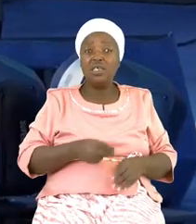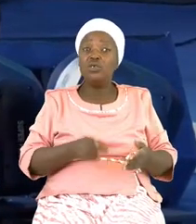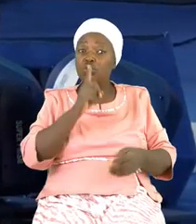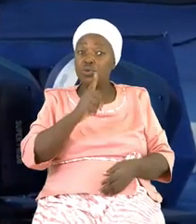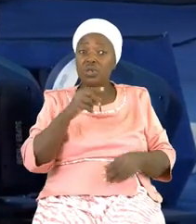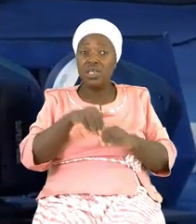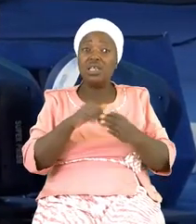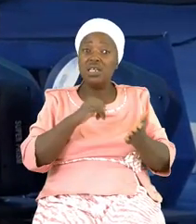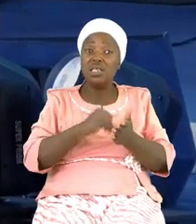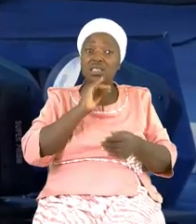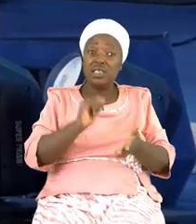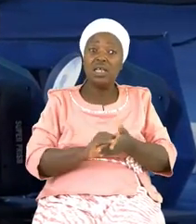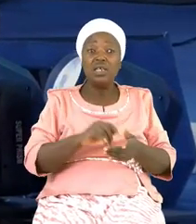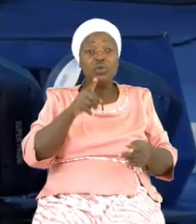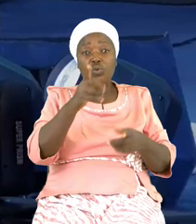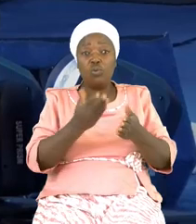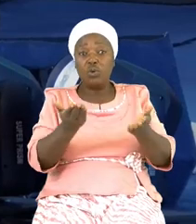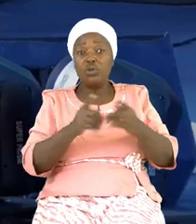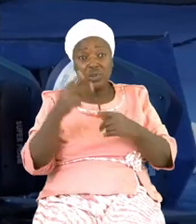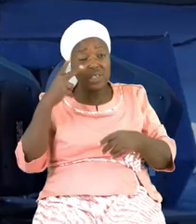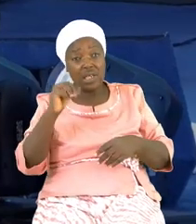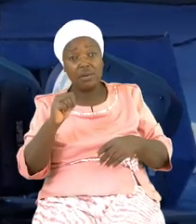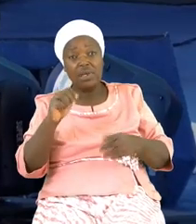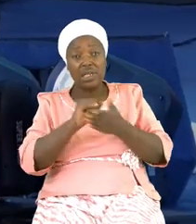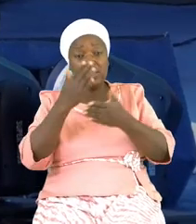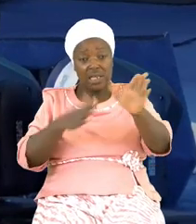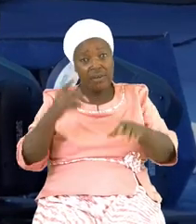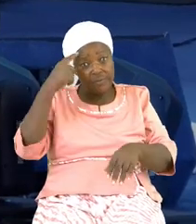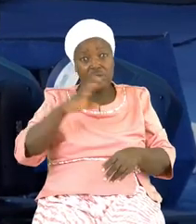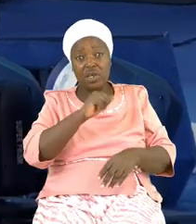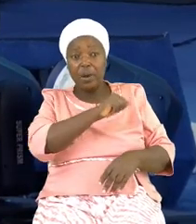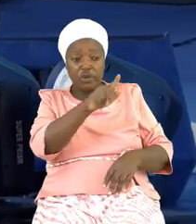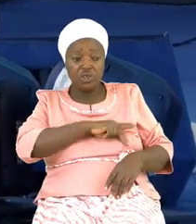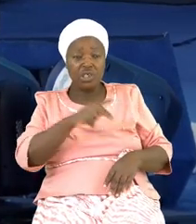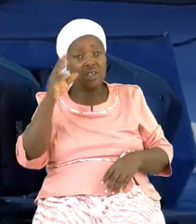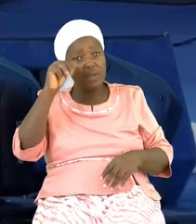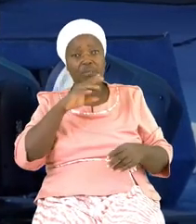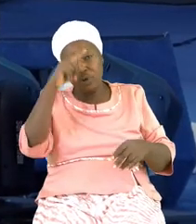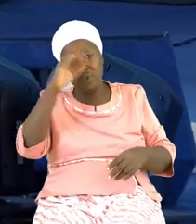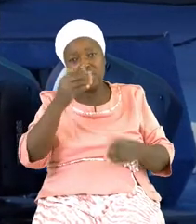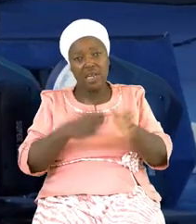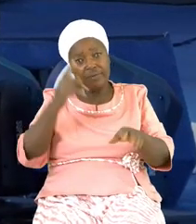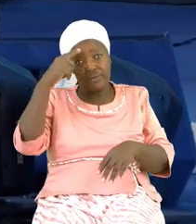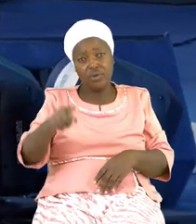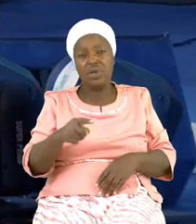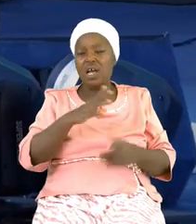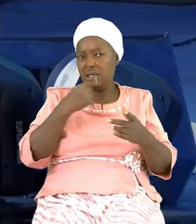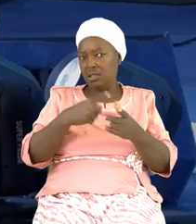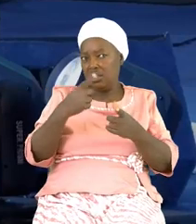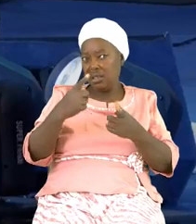is to see him. He died for you. Appreciate him. He died for you. And then you